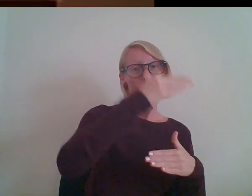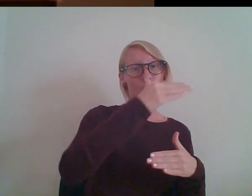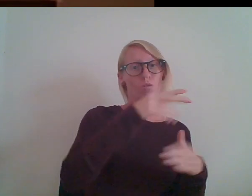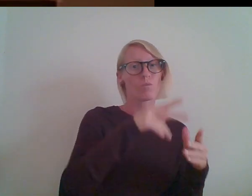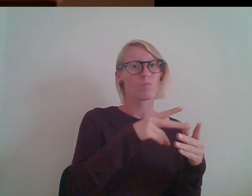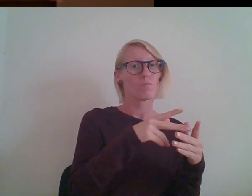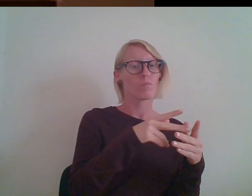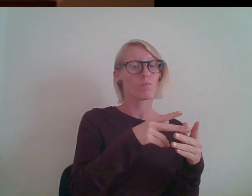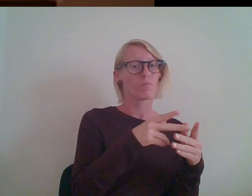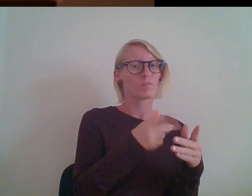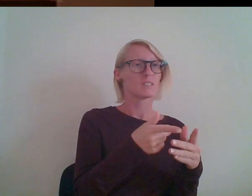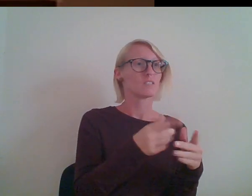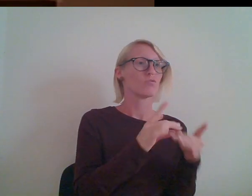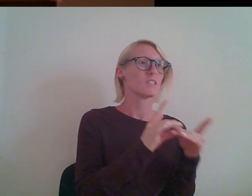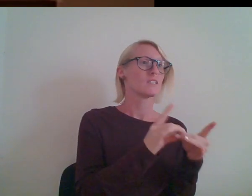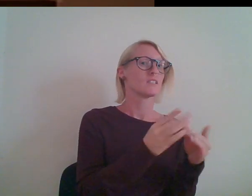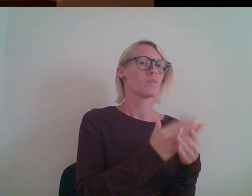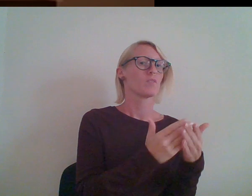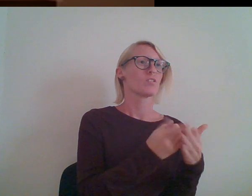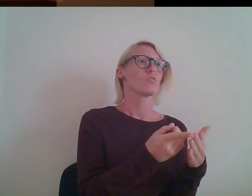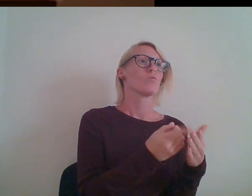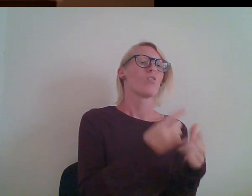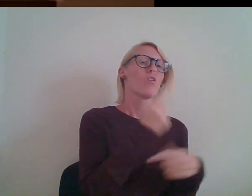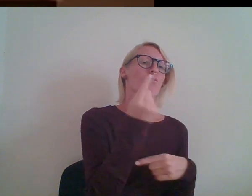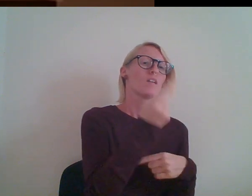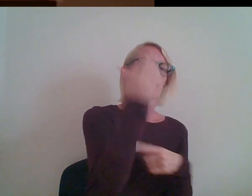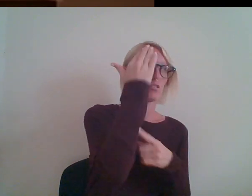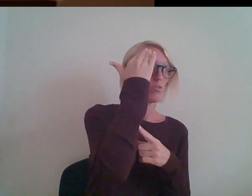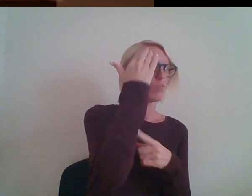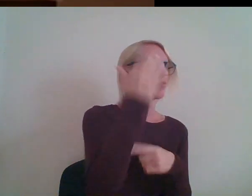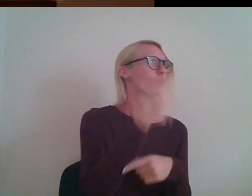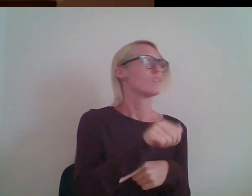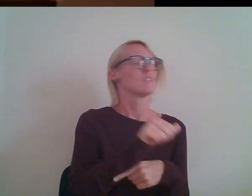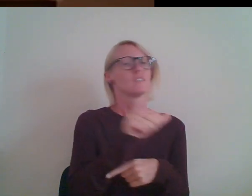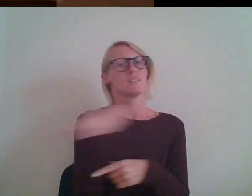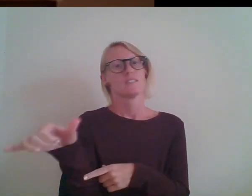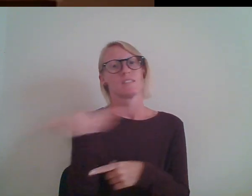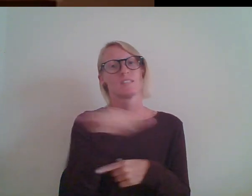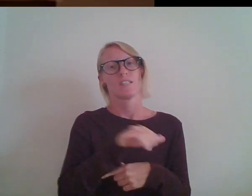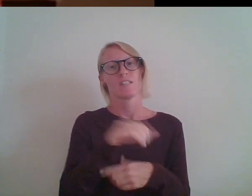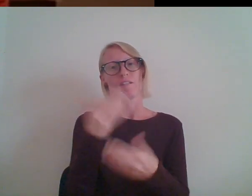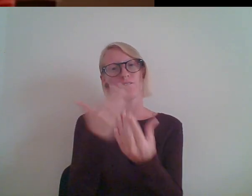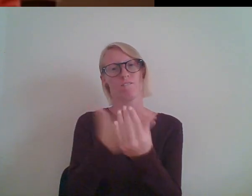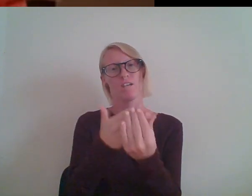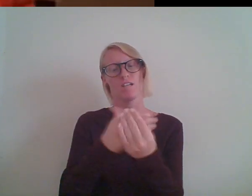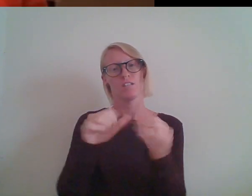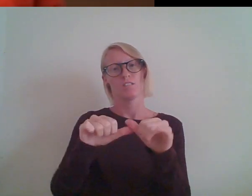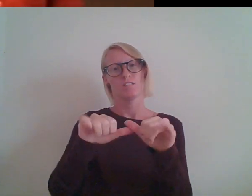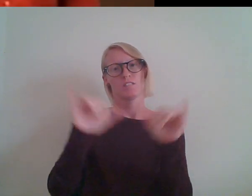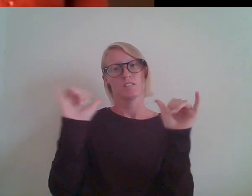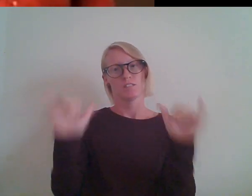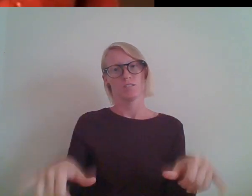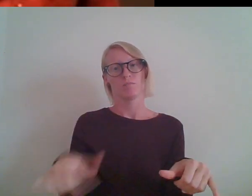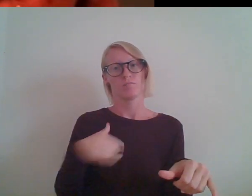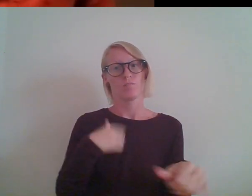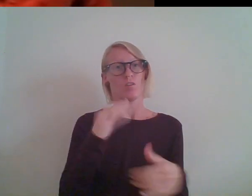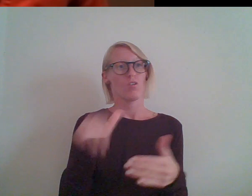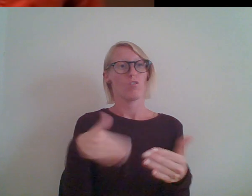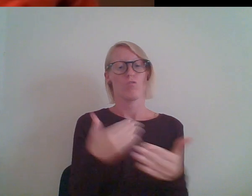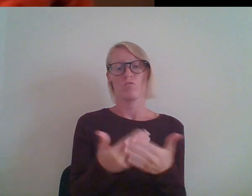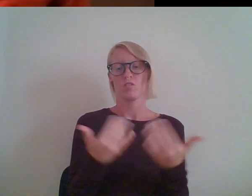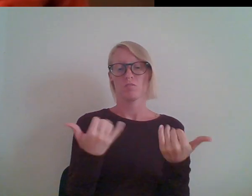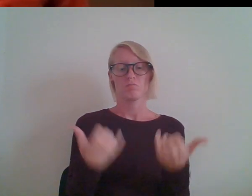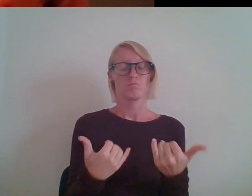already know. And the best little analogy is, it's like a file system that you've already got established. You add a